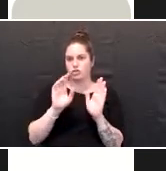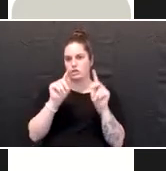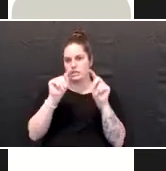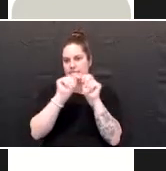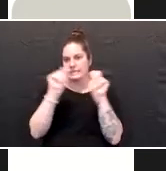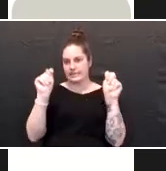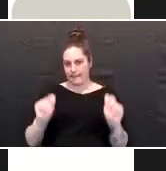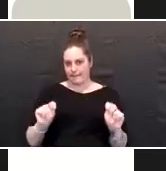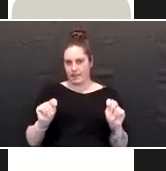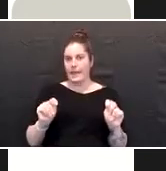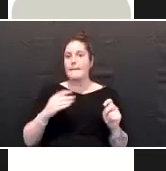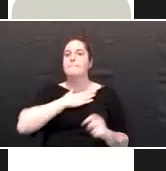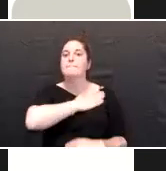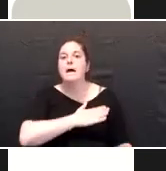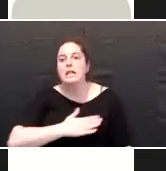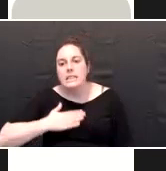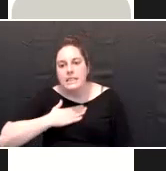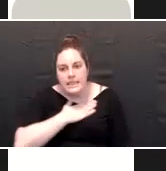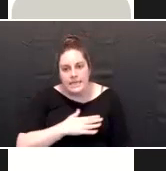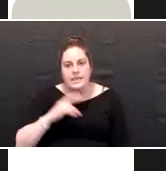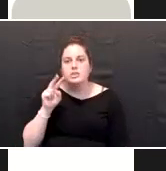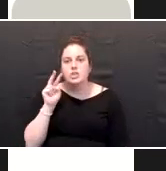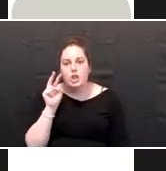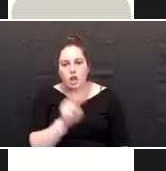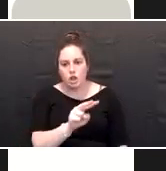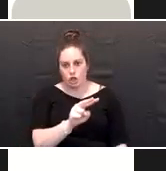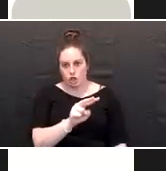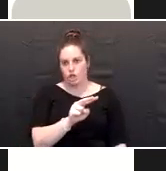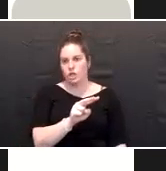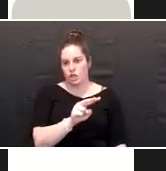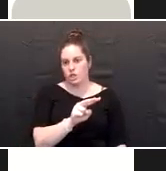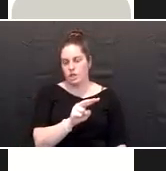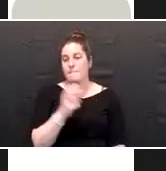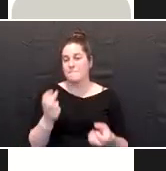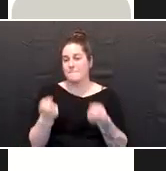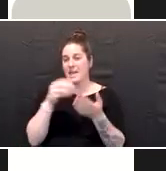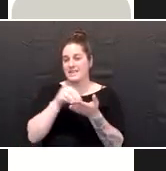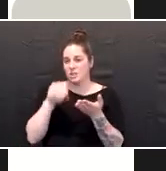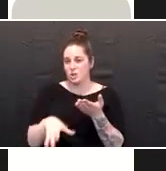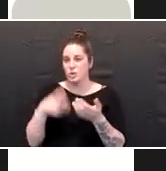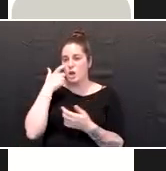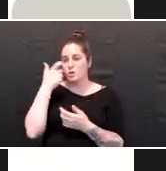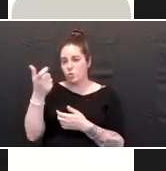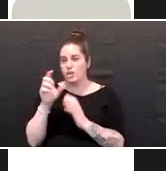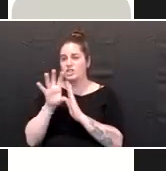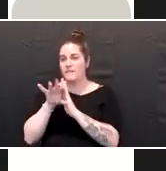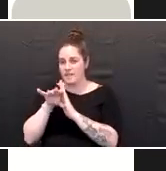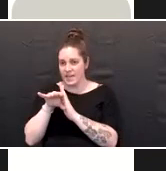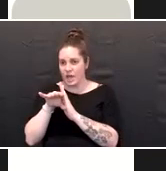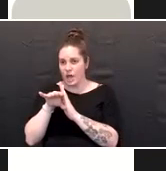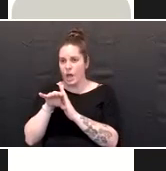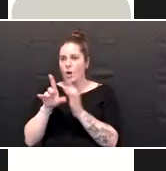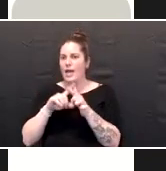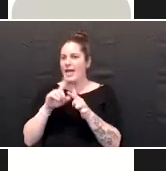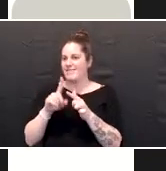them because a lot of students watch the video or they follow along when I cover the information, but then they